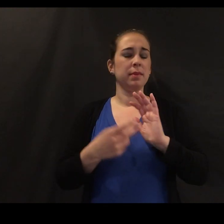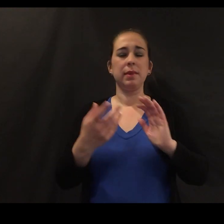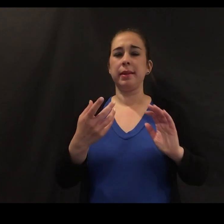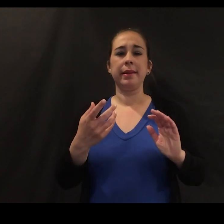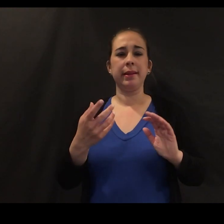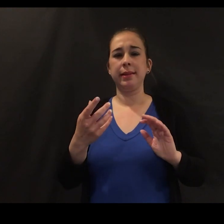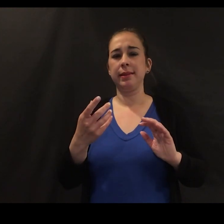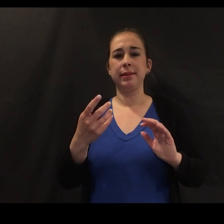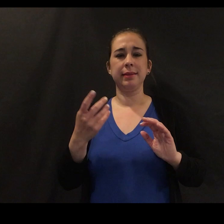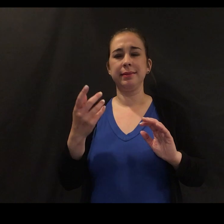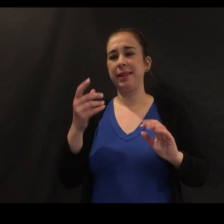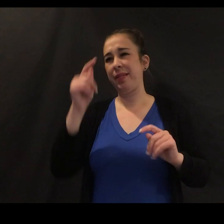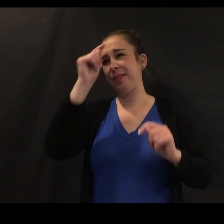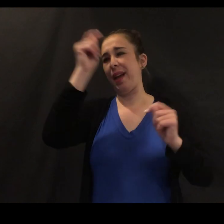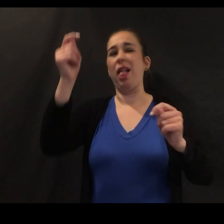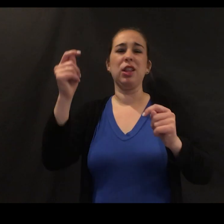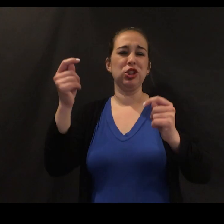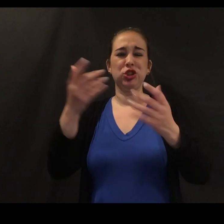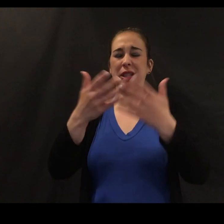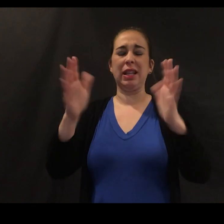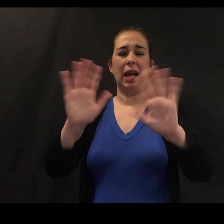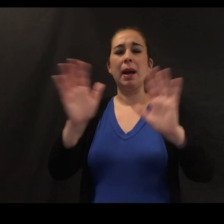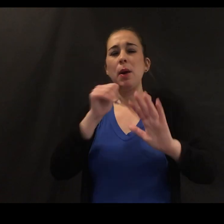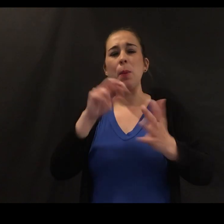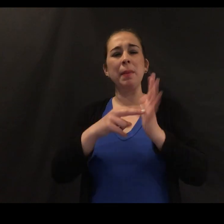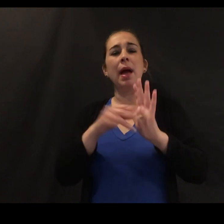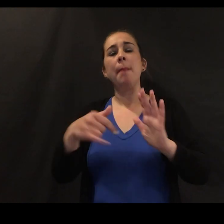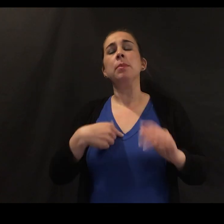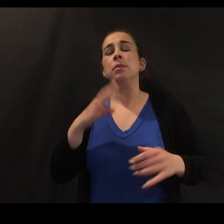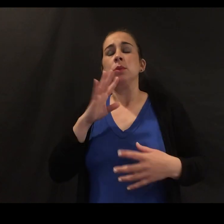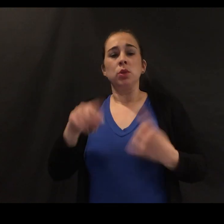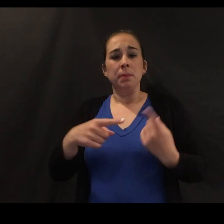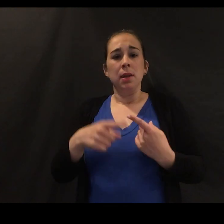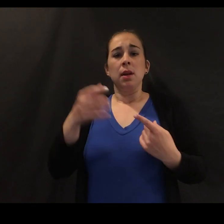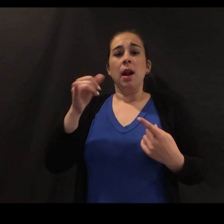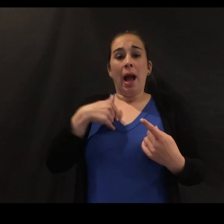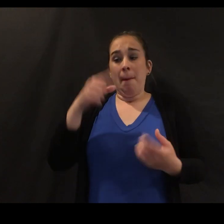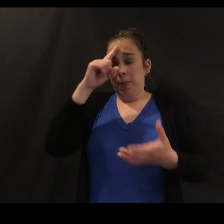prosperity theology. That's not what I'm talking about. I'm talking about the fact that God, I believe this